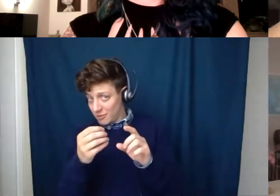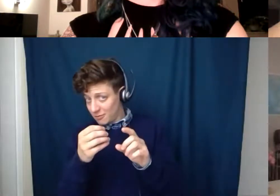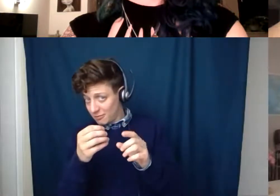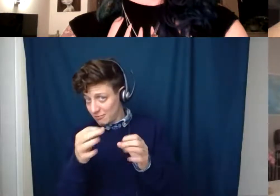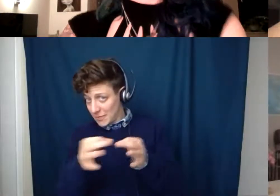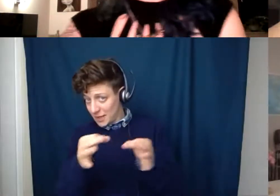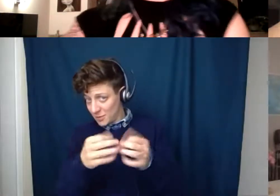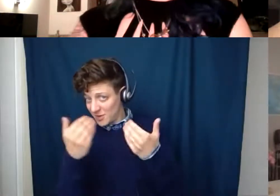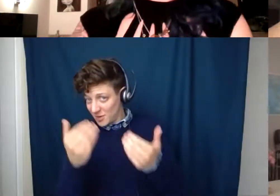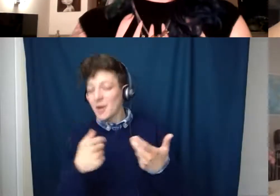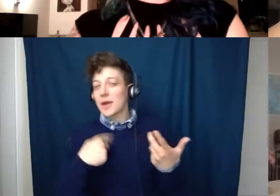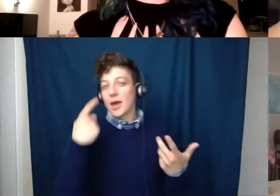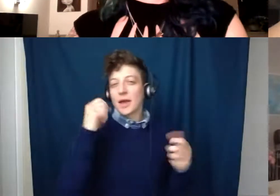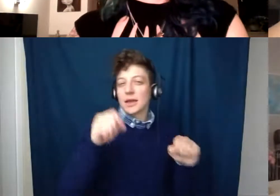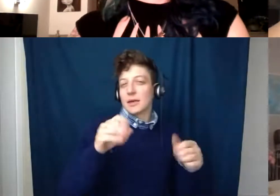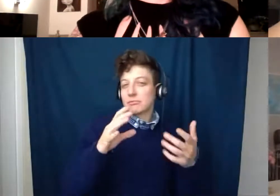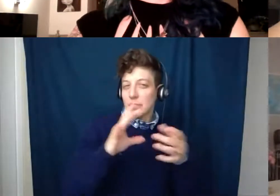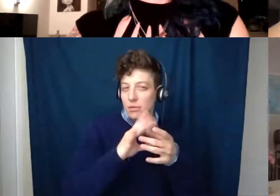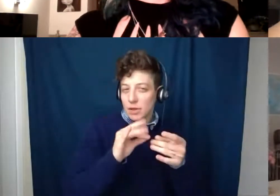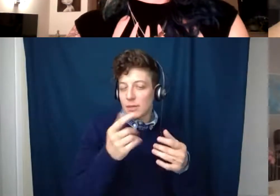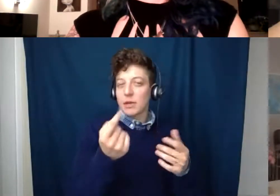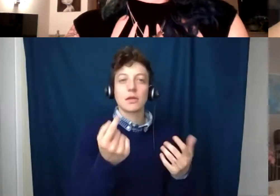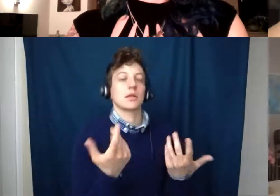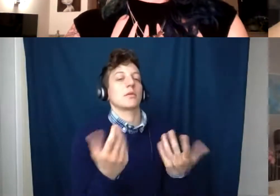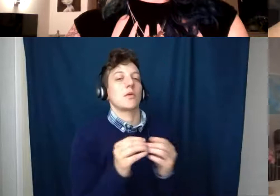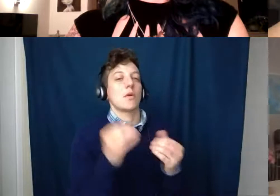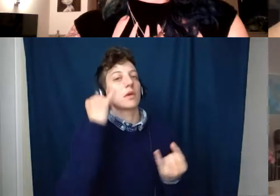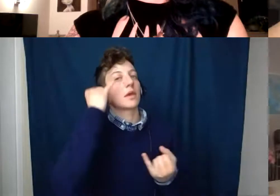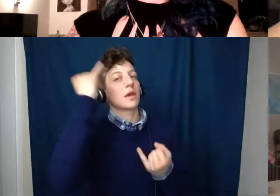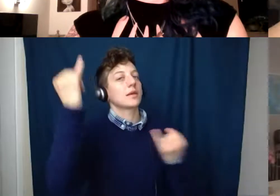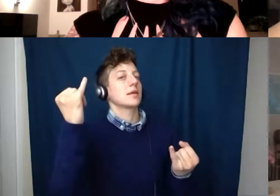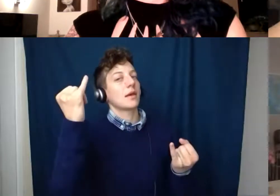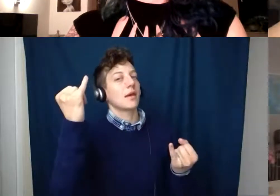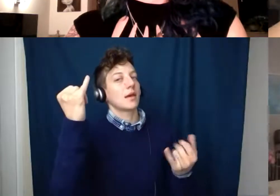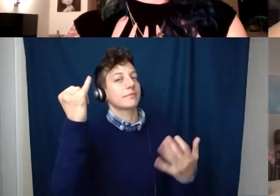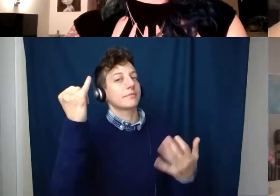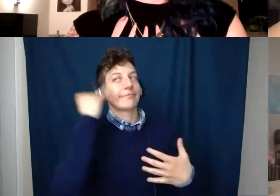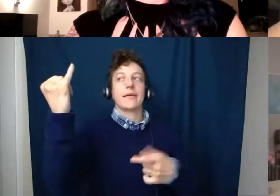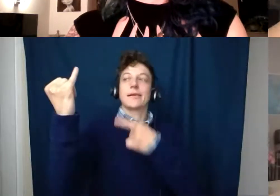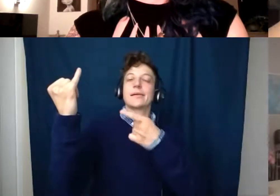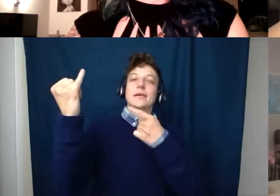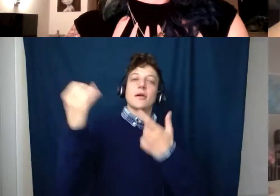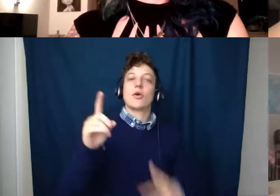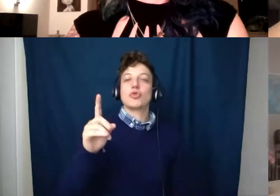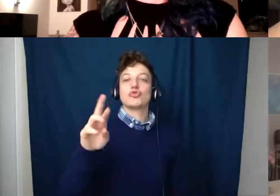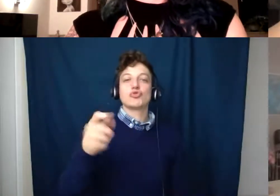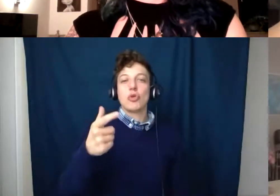can speak to that a little bit of this idea that we have that like drug use is inherently bad and something that needs to be fixed